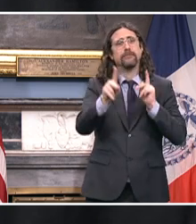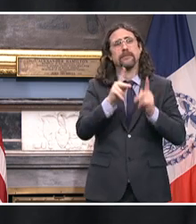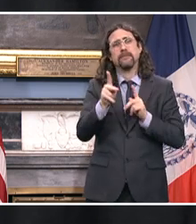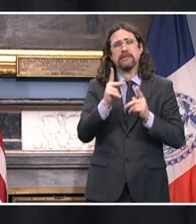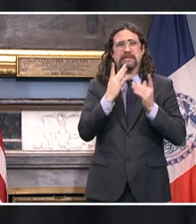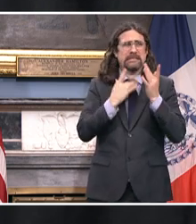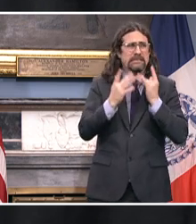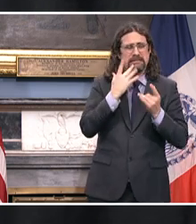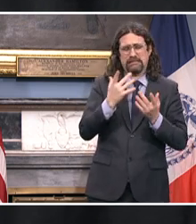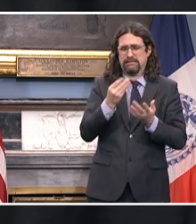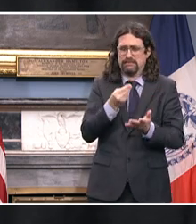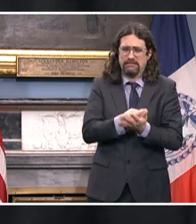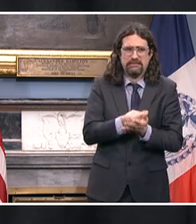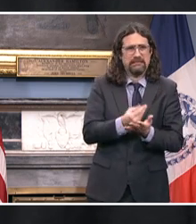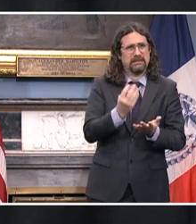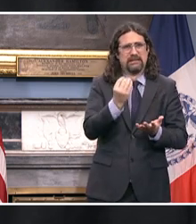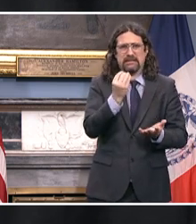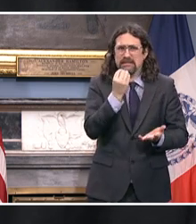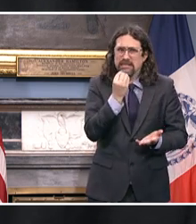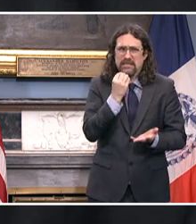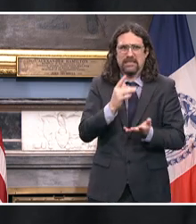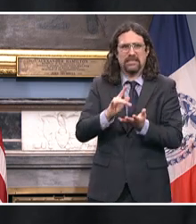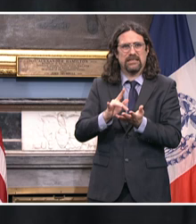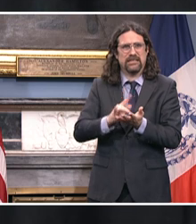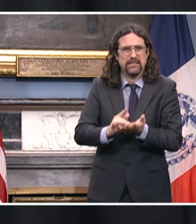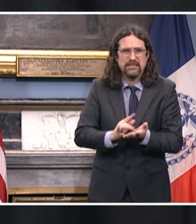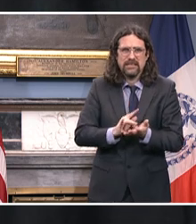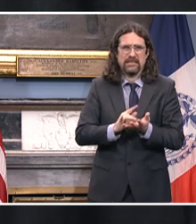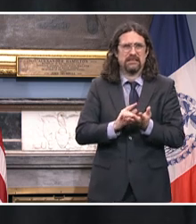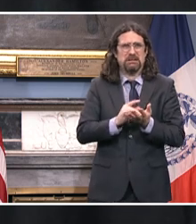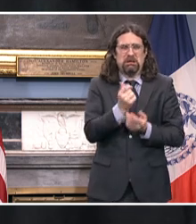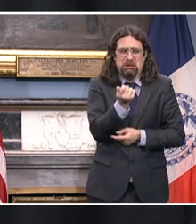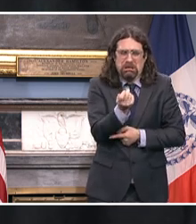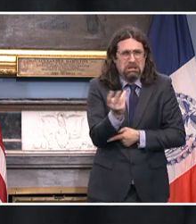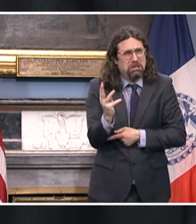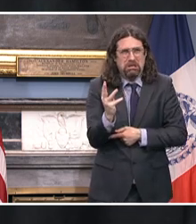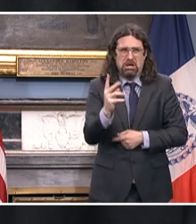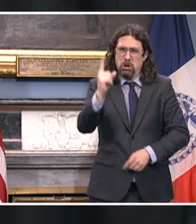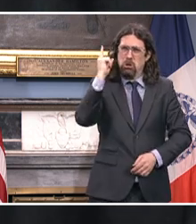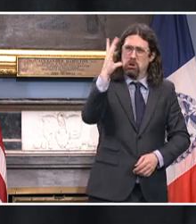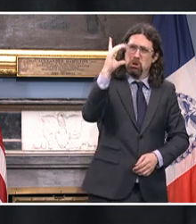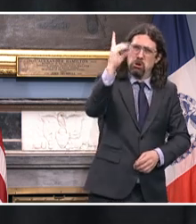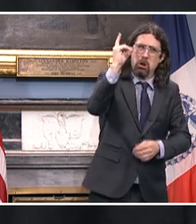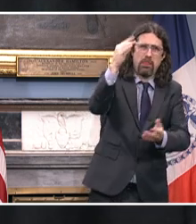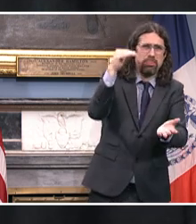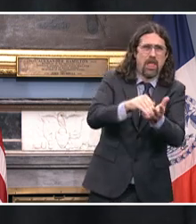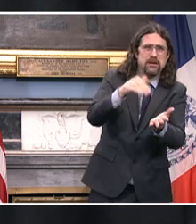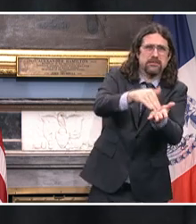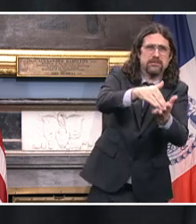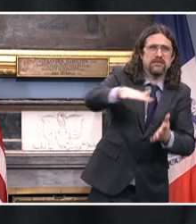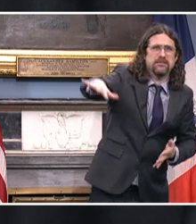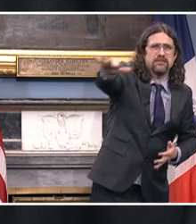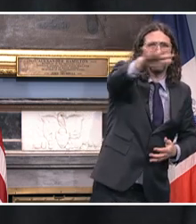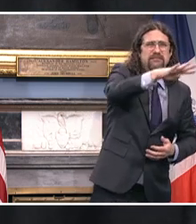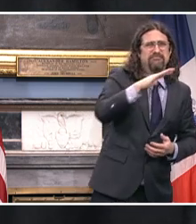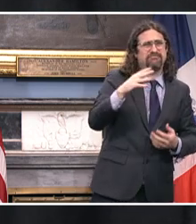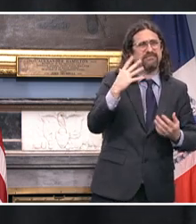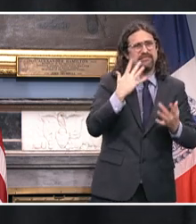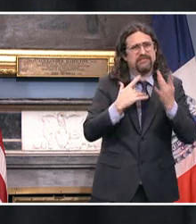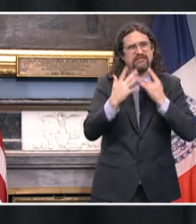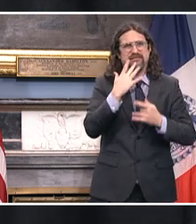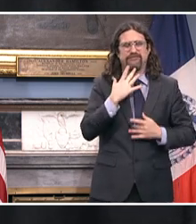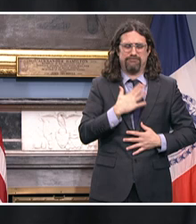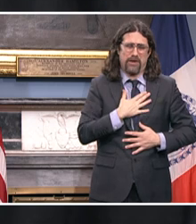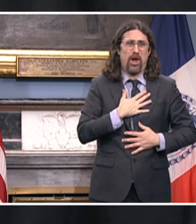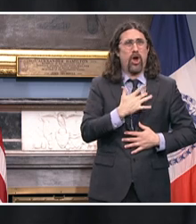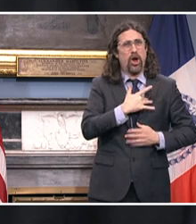of thousands unemployed at the same time, my heart goes out to every family dealing with this pain. Because just weeks ago, your